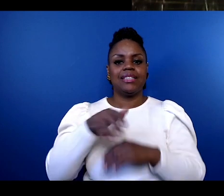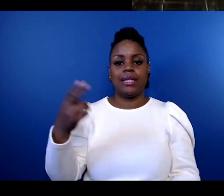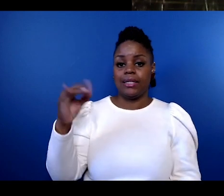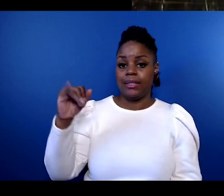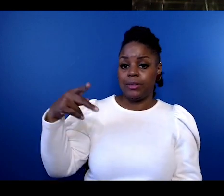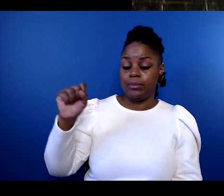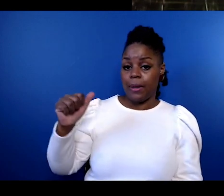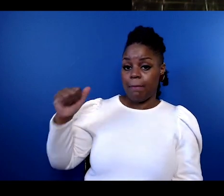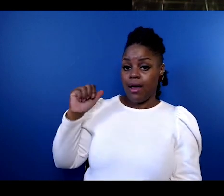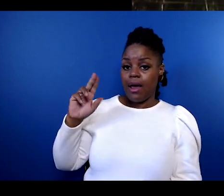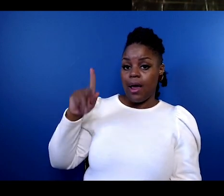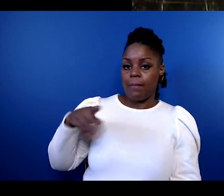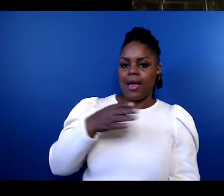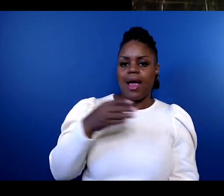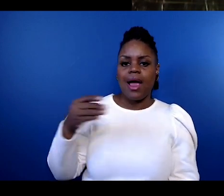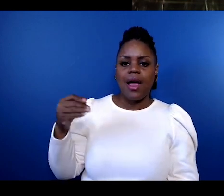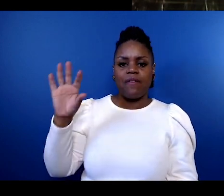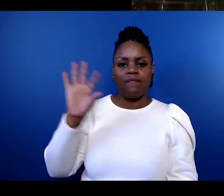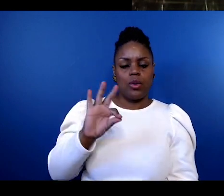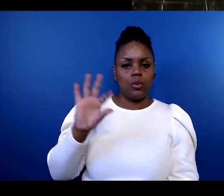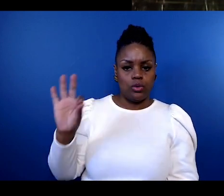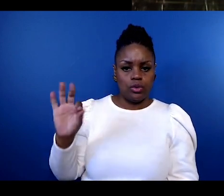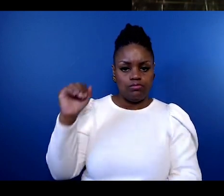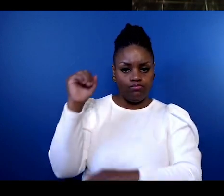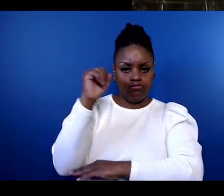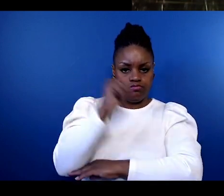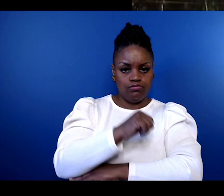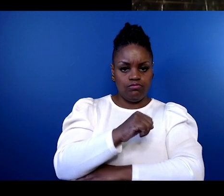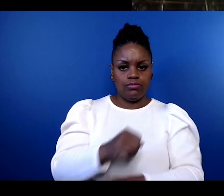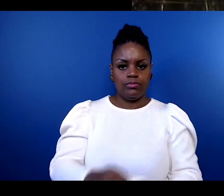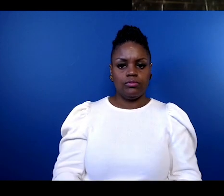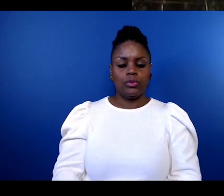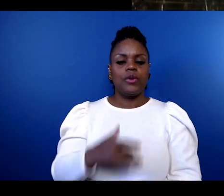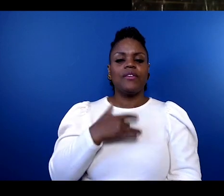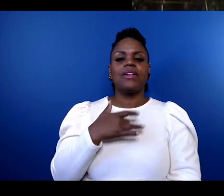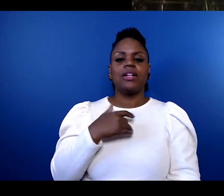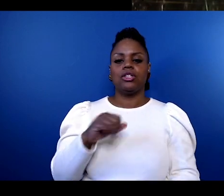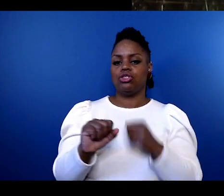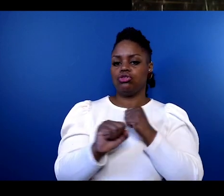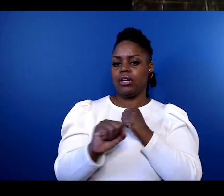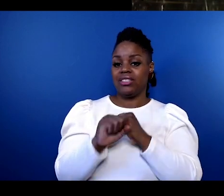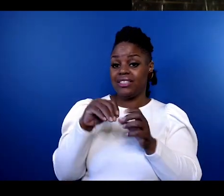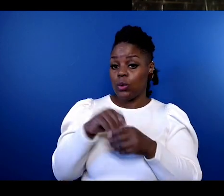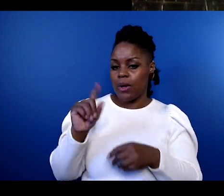Lower the hands back down. We're going to walk back out into a down dog. Walk the feet in a little